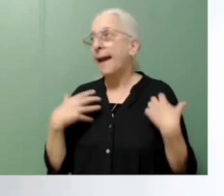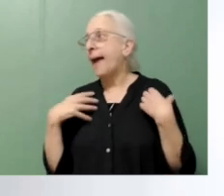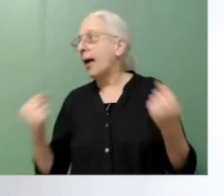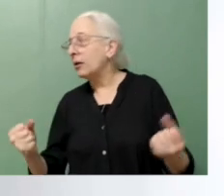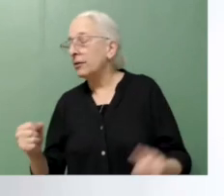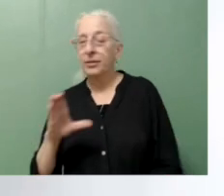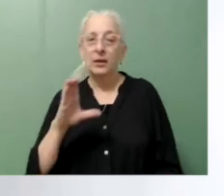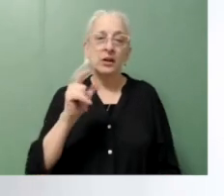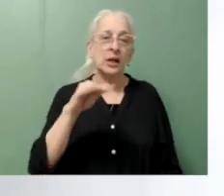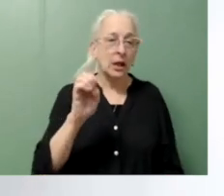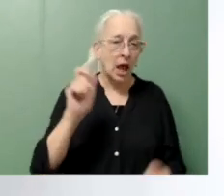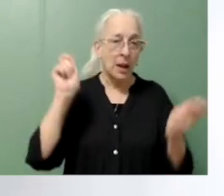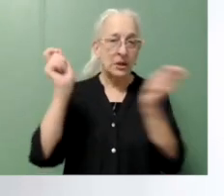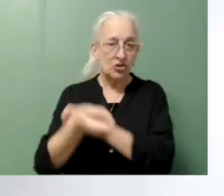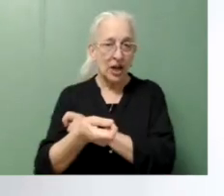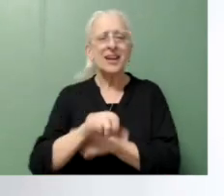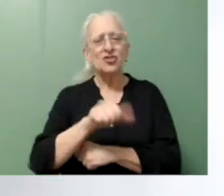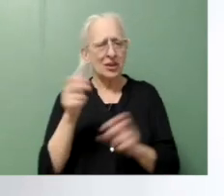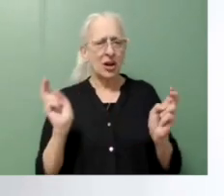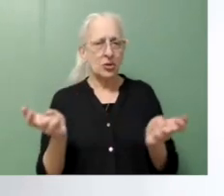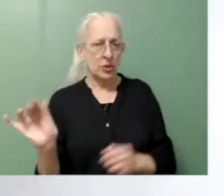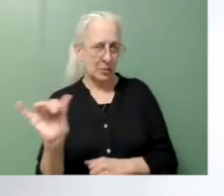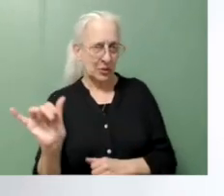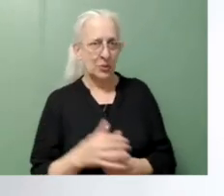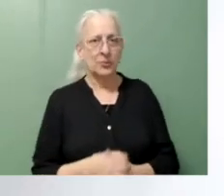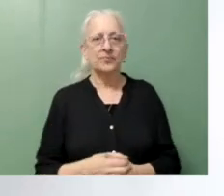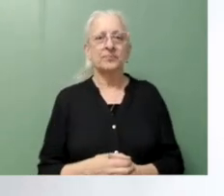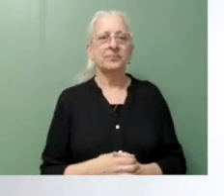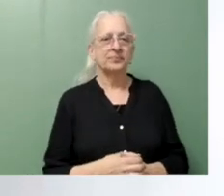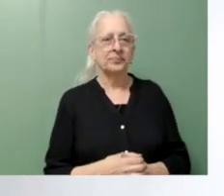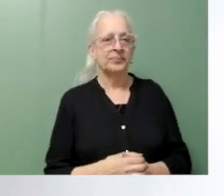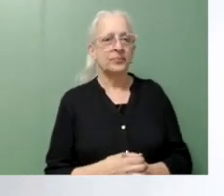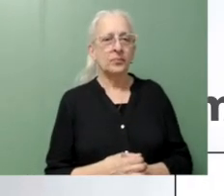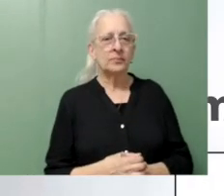change, and other topics as well. Next slide.